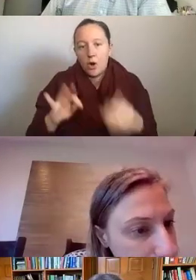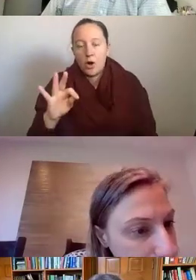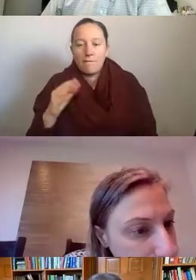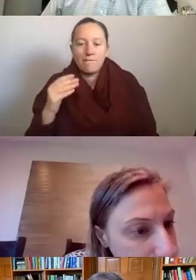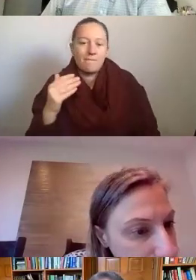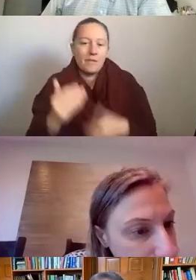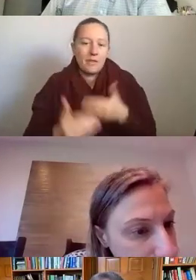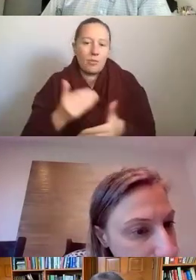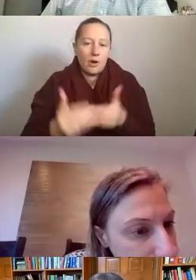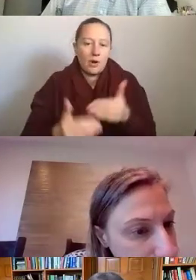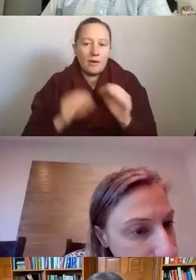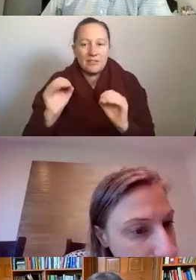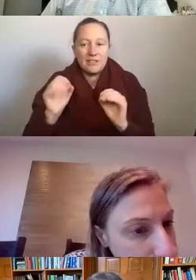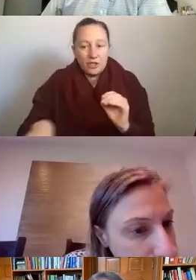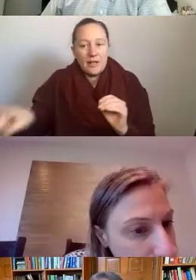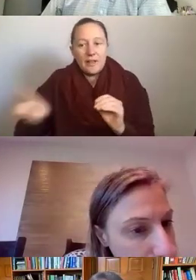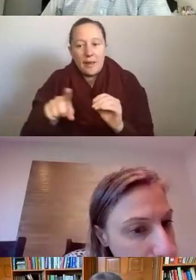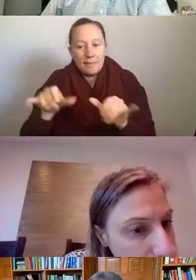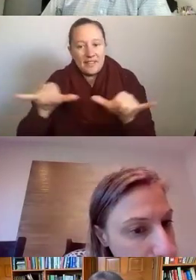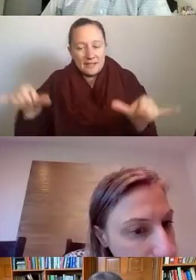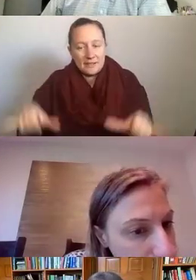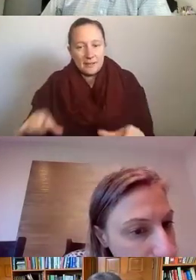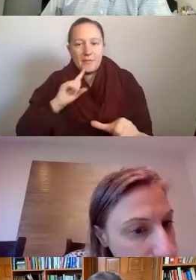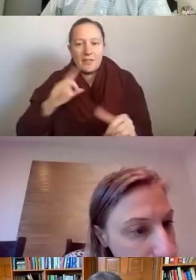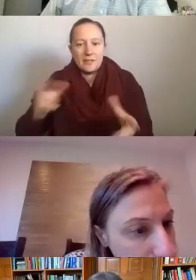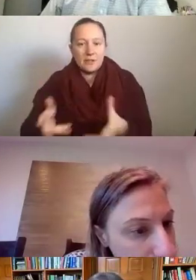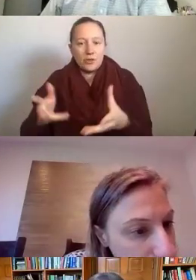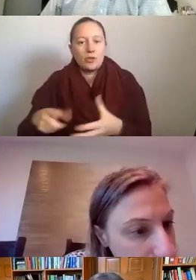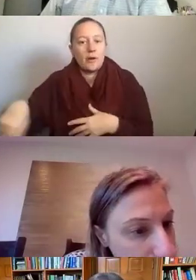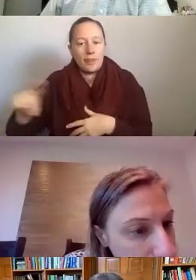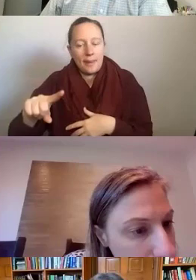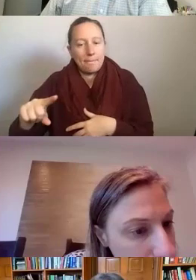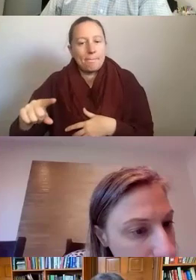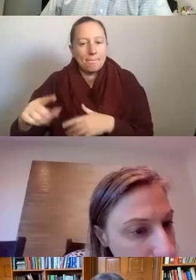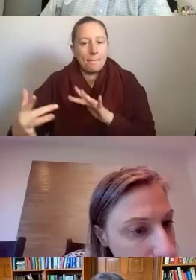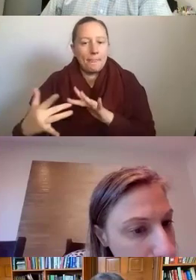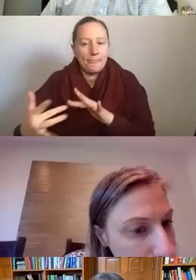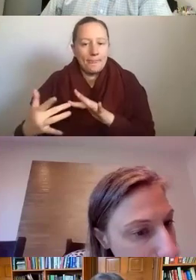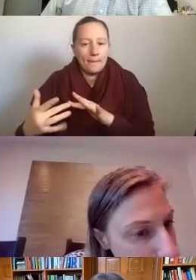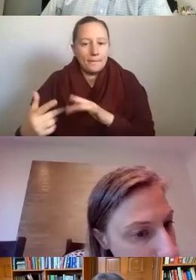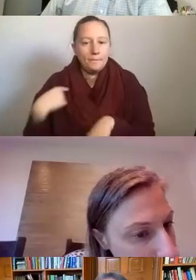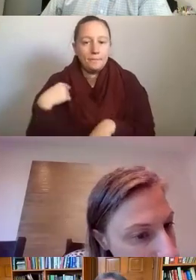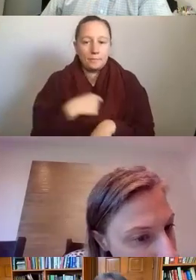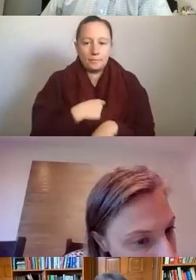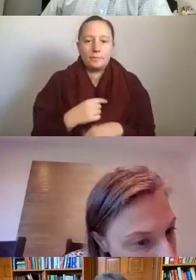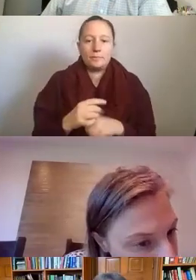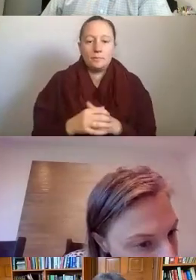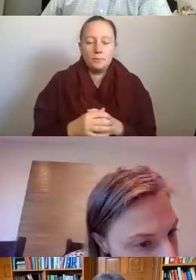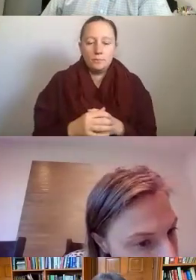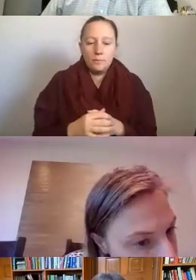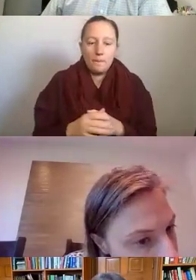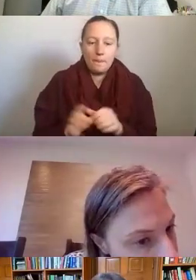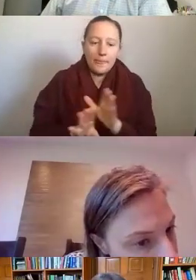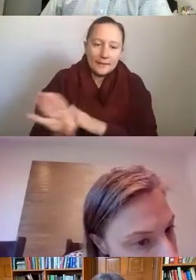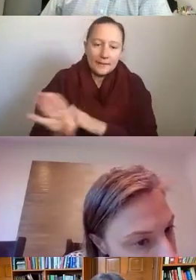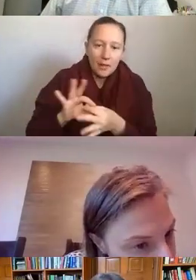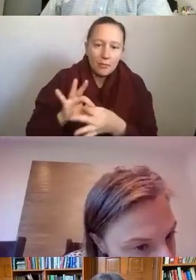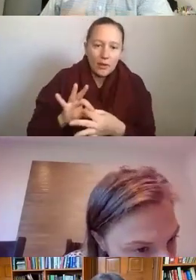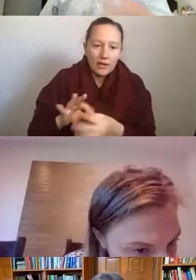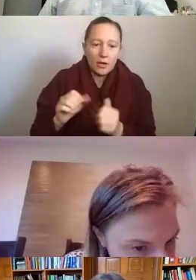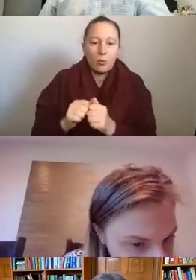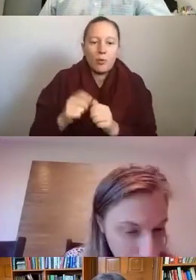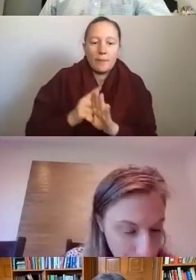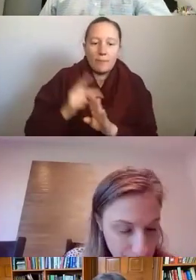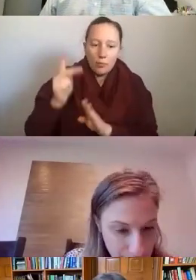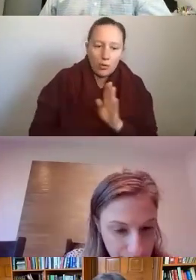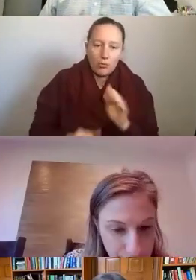of teaching these people the system is to have the trainees and new investigators get in touch with us and develop a relationship with the program